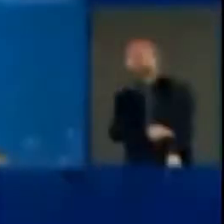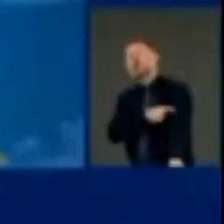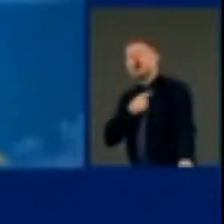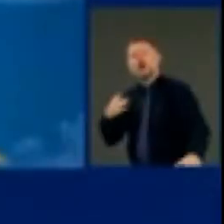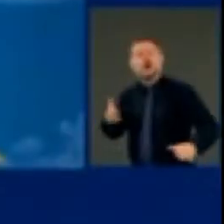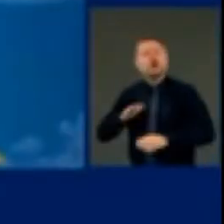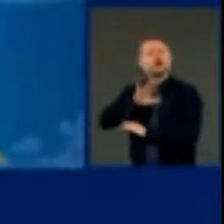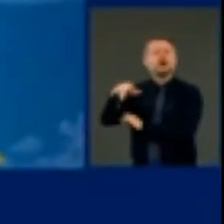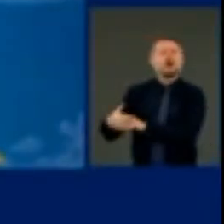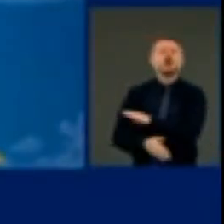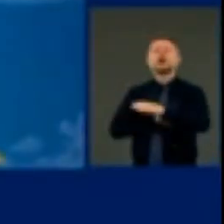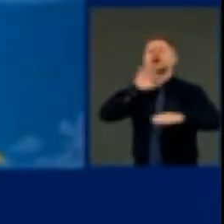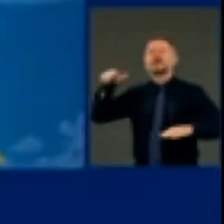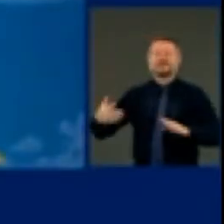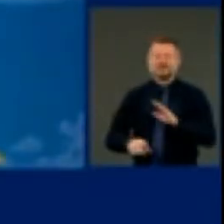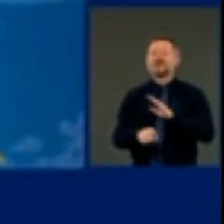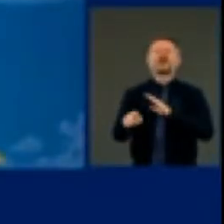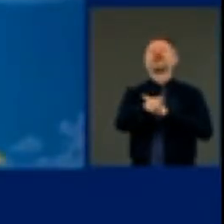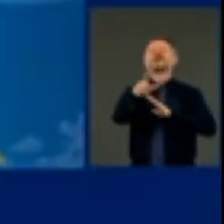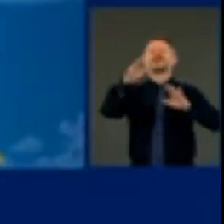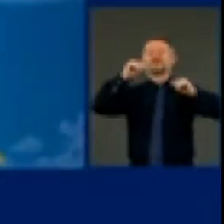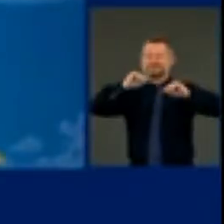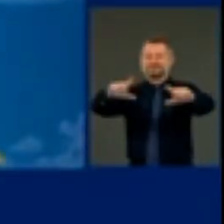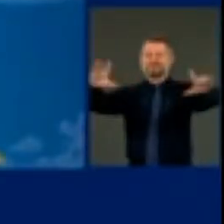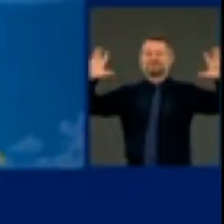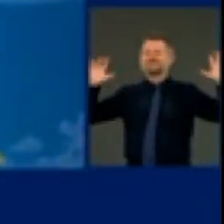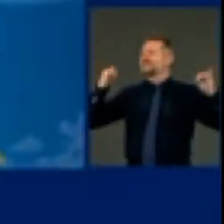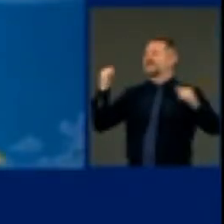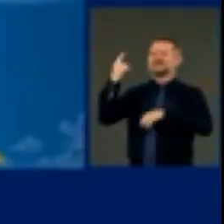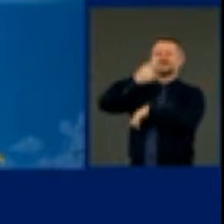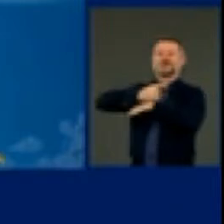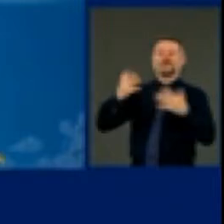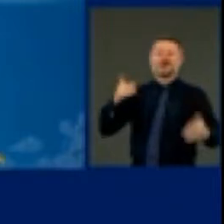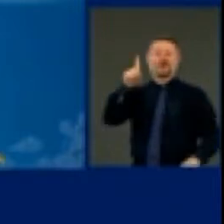Day 109 since we started